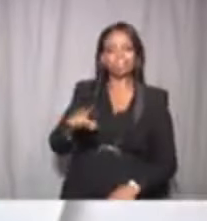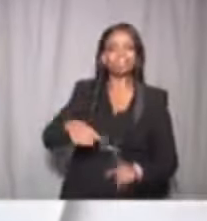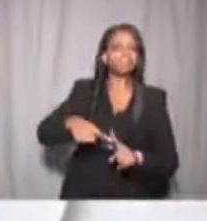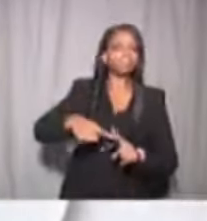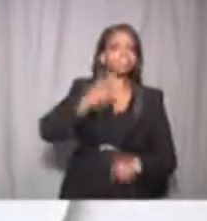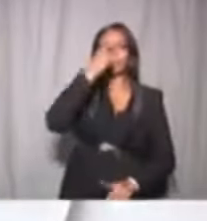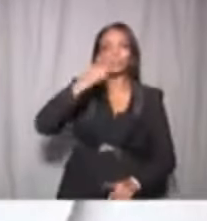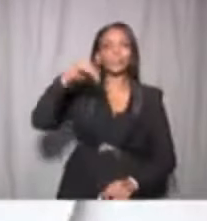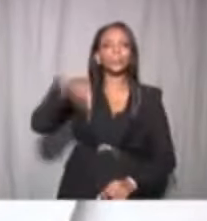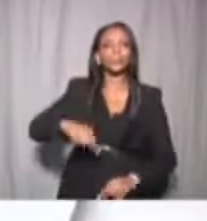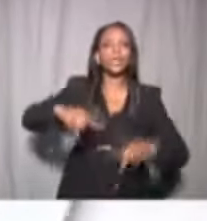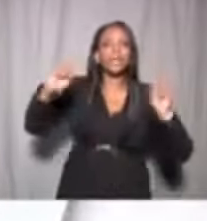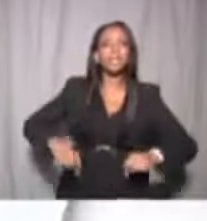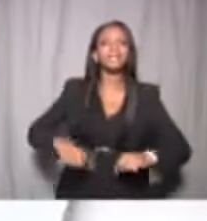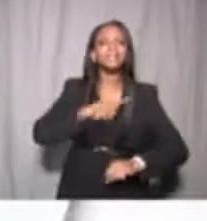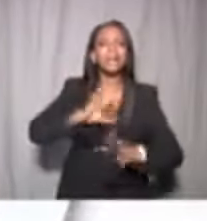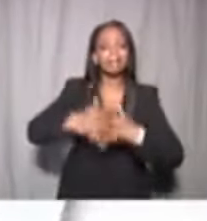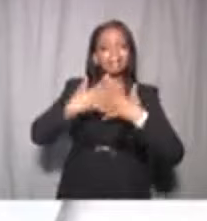Chaos, desperation.